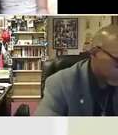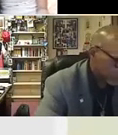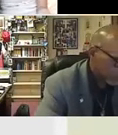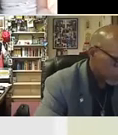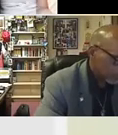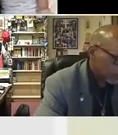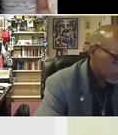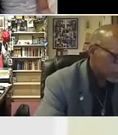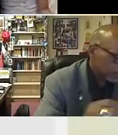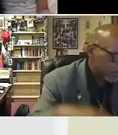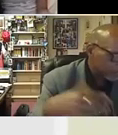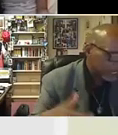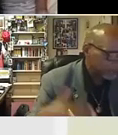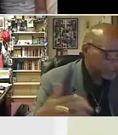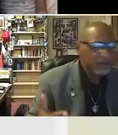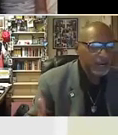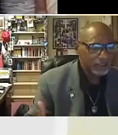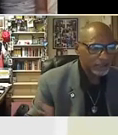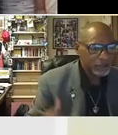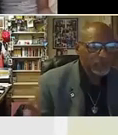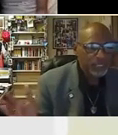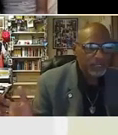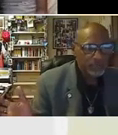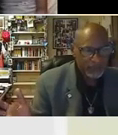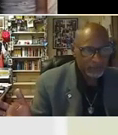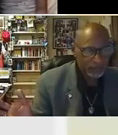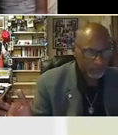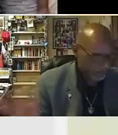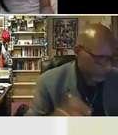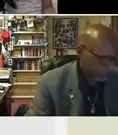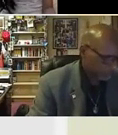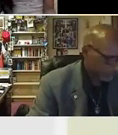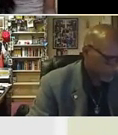wayside. And the fowls came and devoured them. Birds came and ate them up.